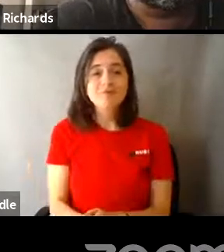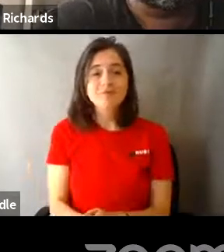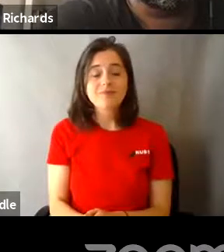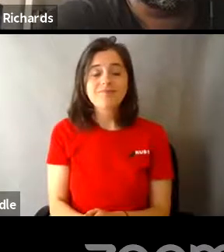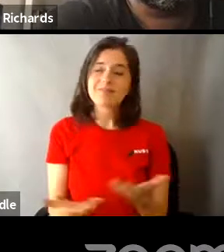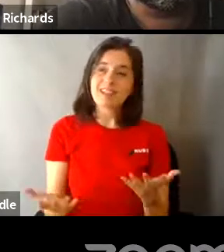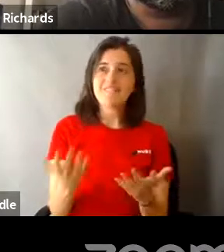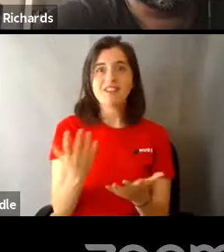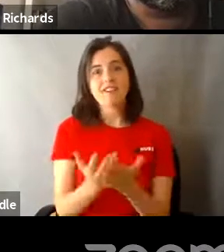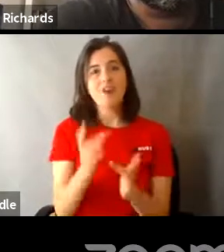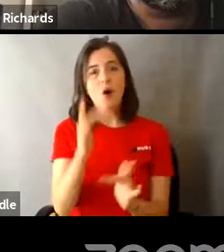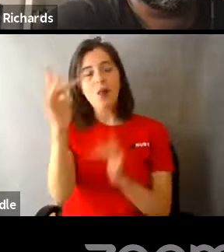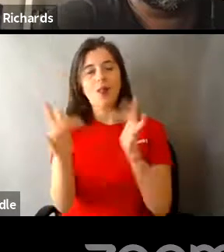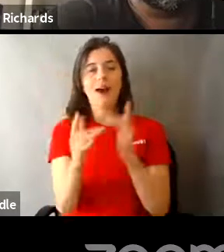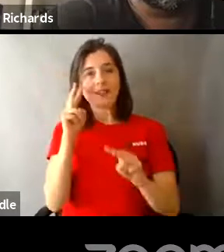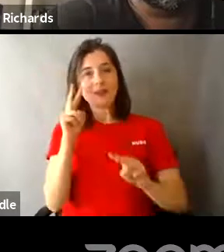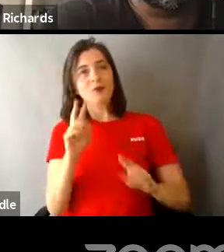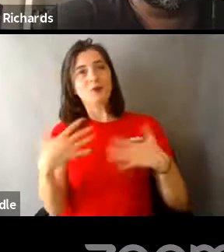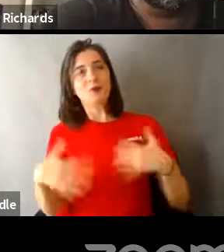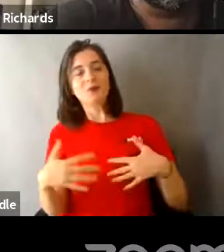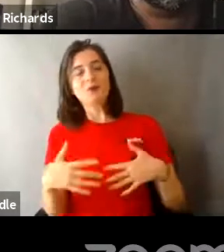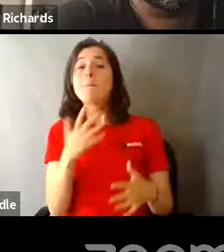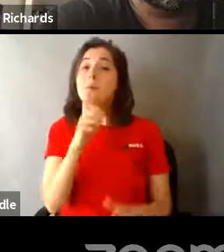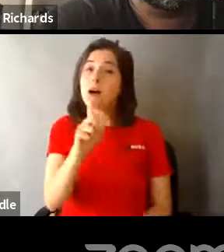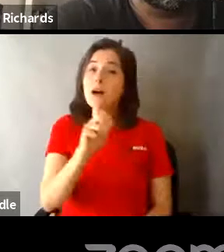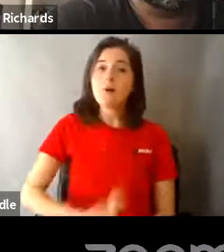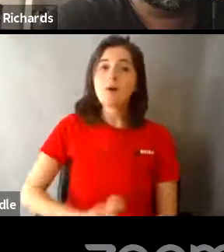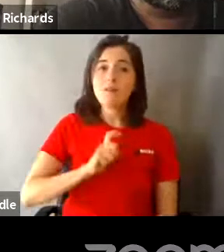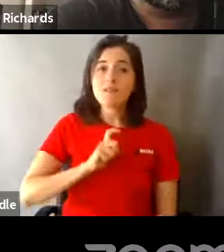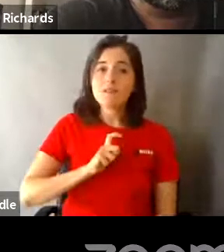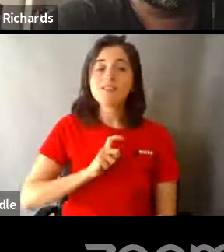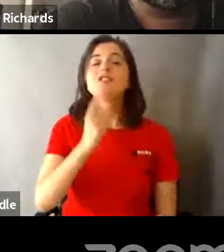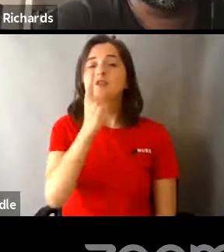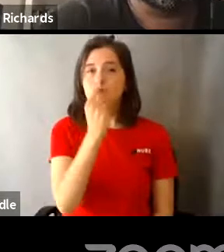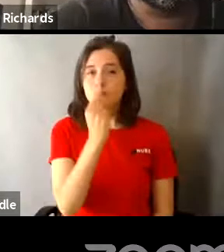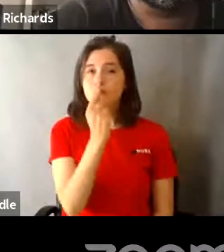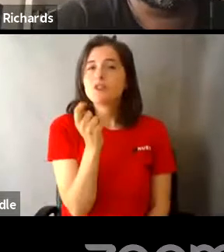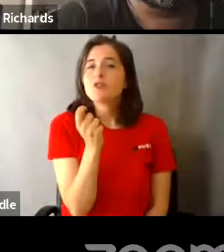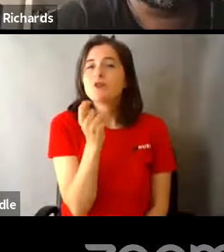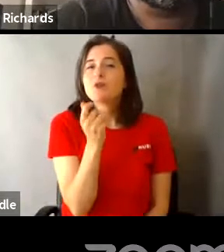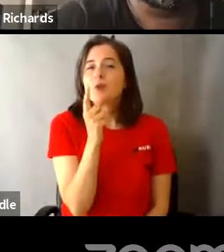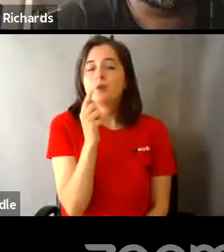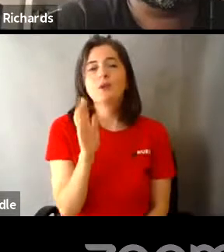I'm confident that soon we can meet personally.